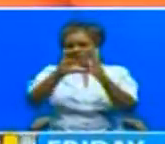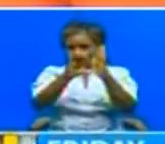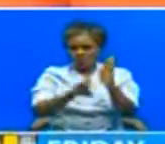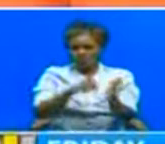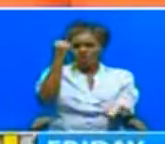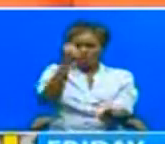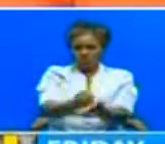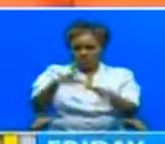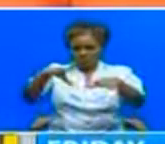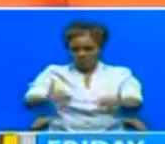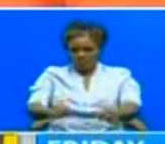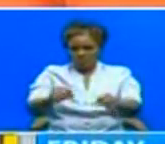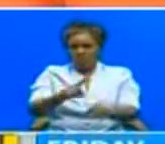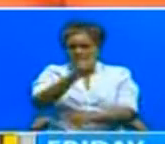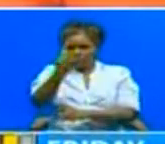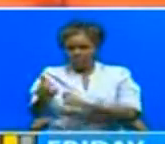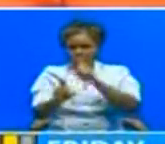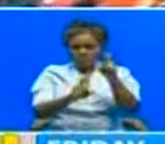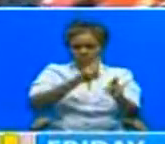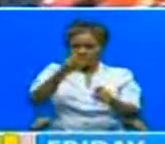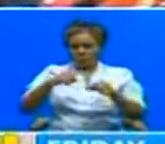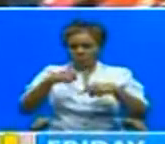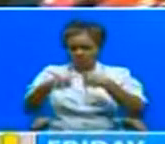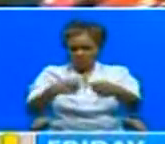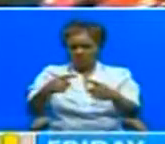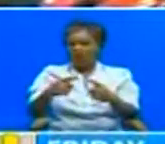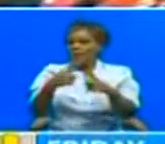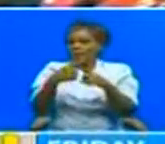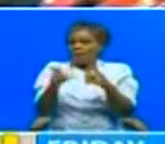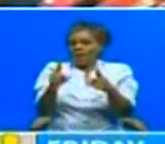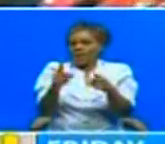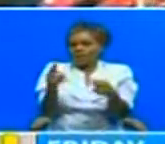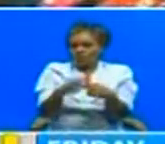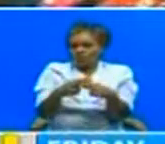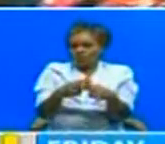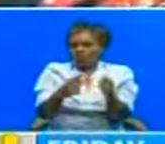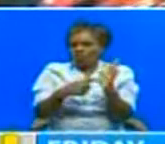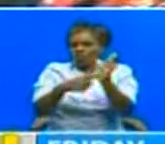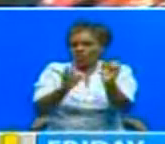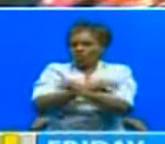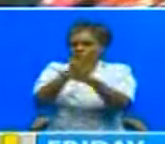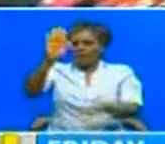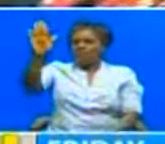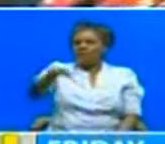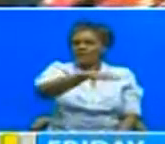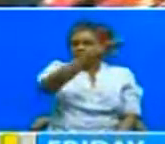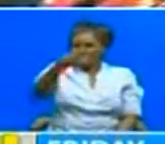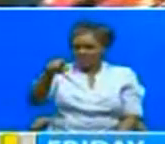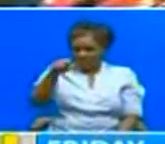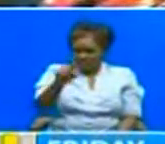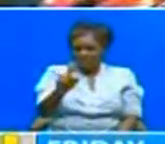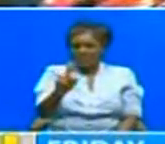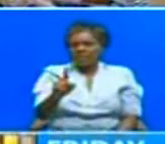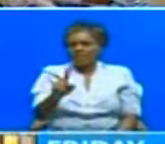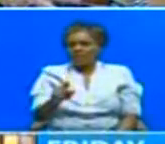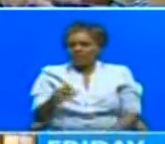holders took the stand in public vetting process. But soon, it became apparent that the whims of parliamentarians were weighing in too